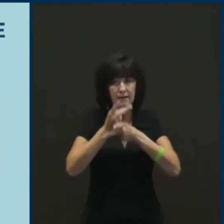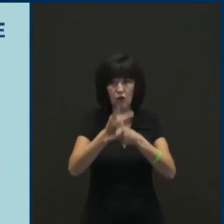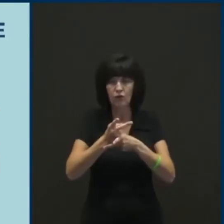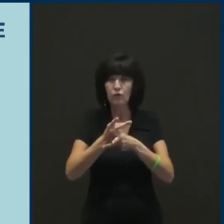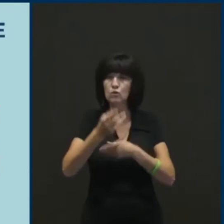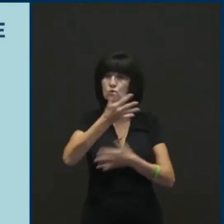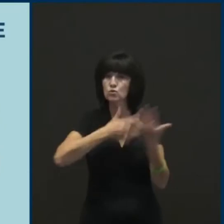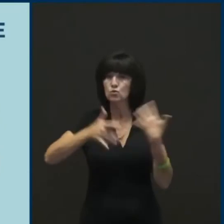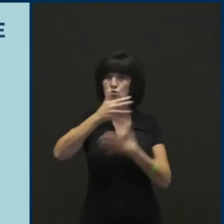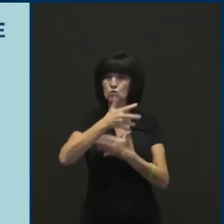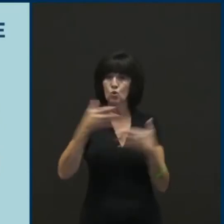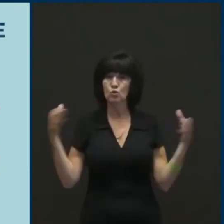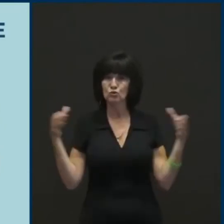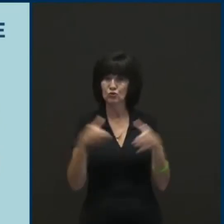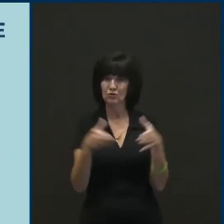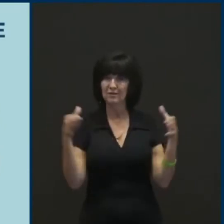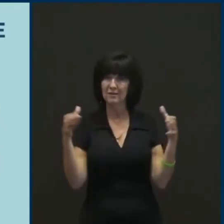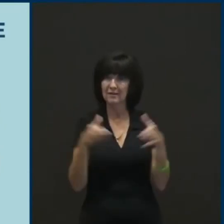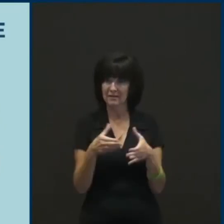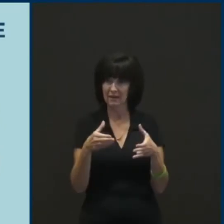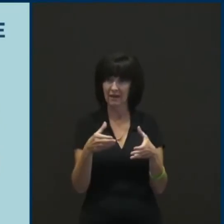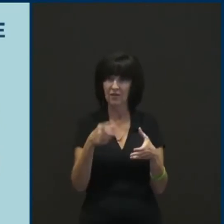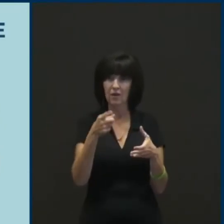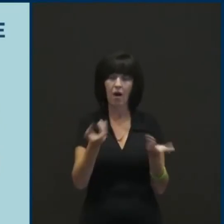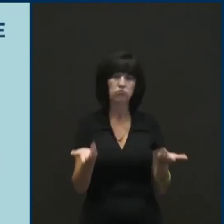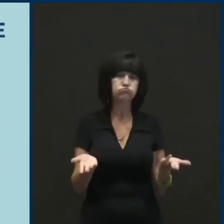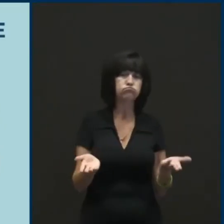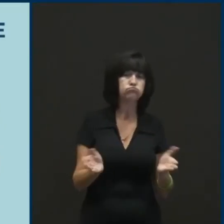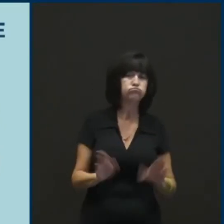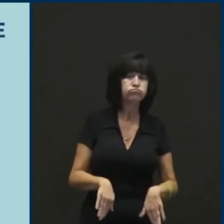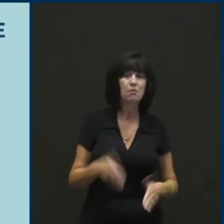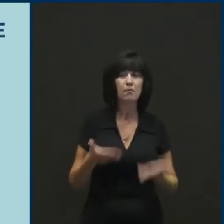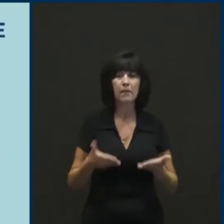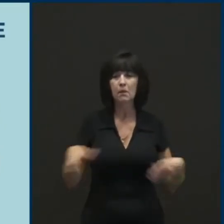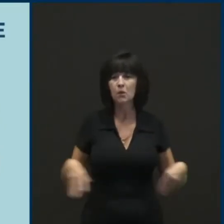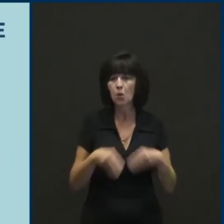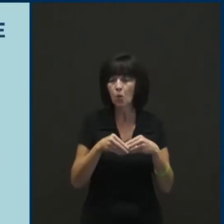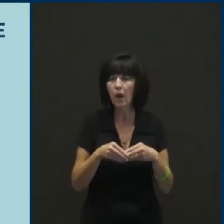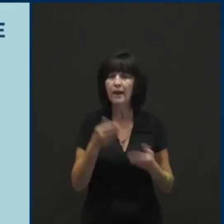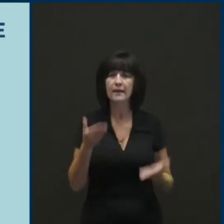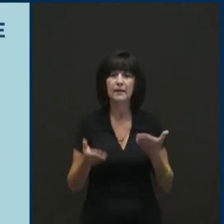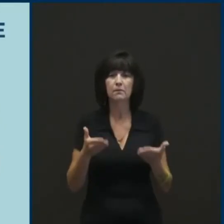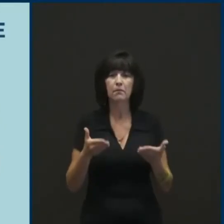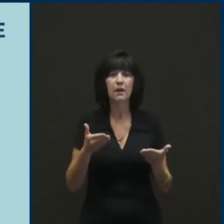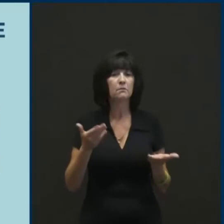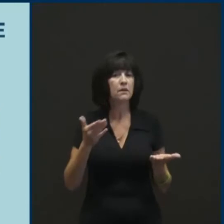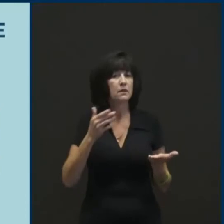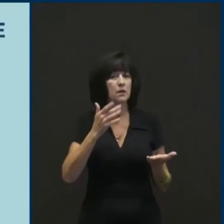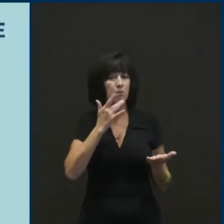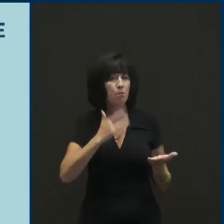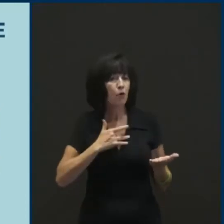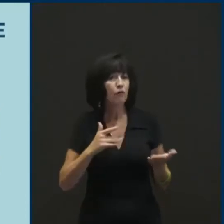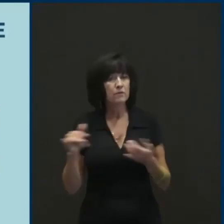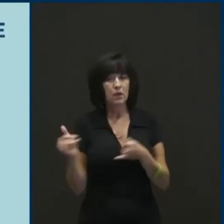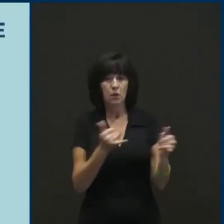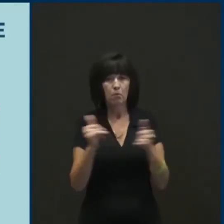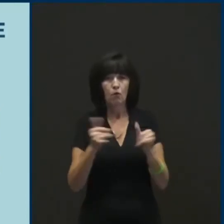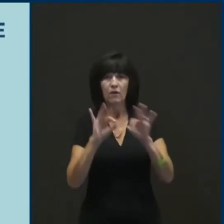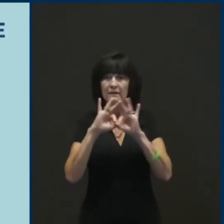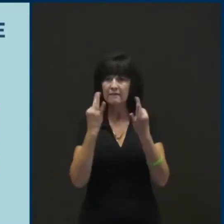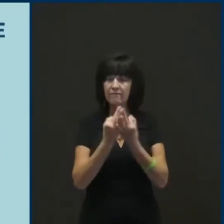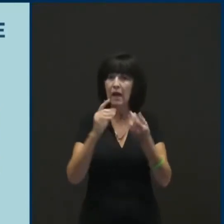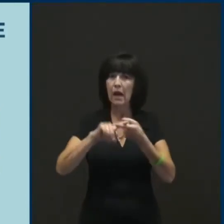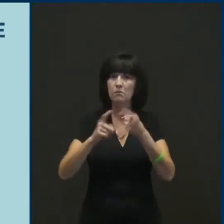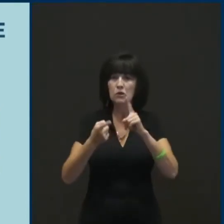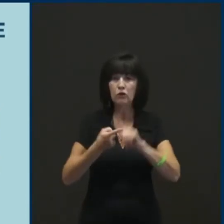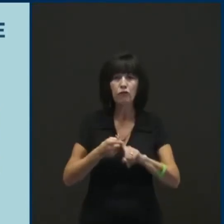where when you kind of let your guard down. Maybe it's a wedding, maybe it's a party, birthday party, or whatever, family and friends get together. We're